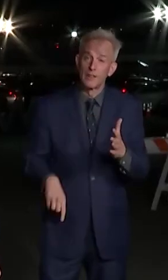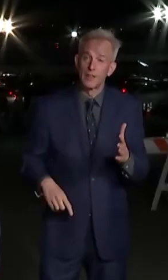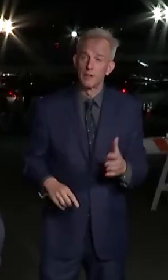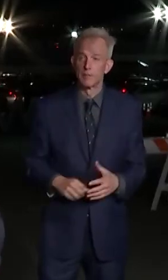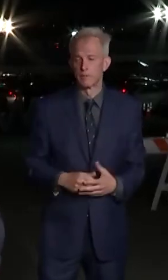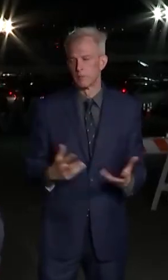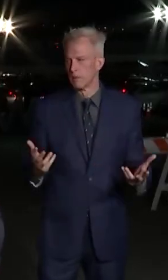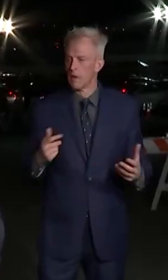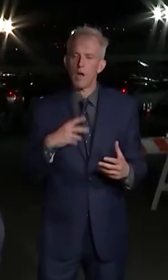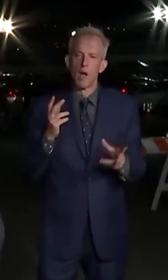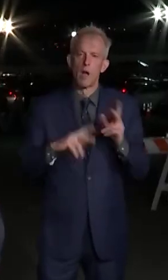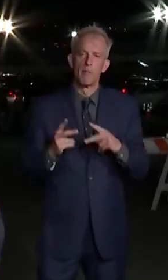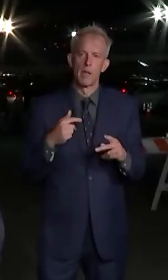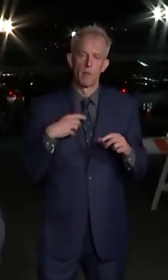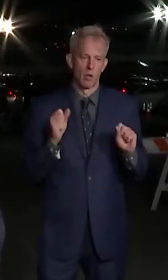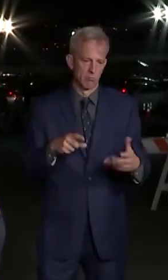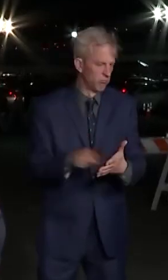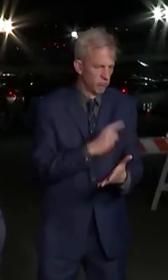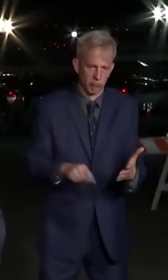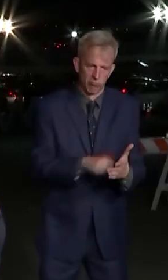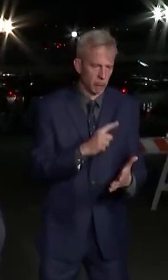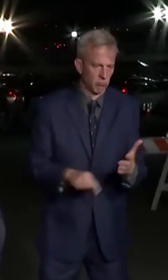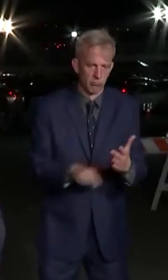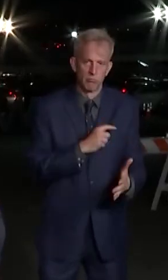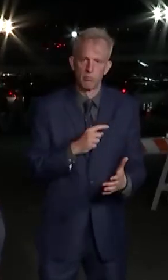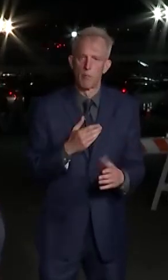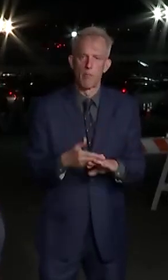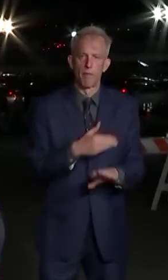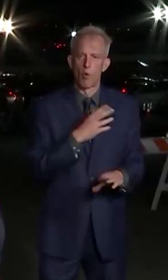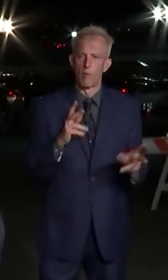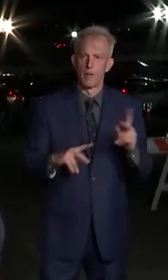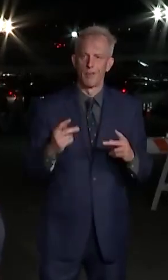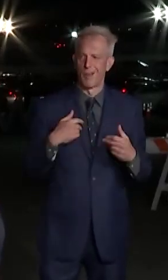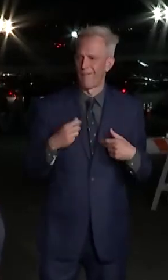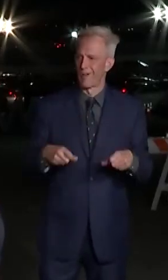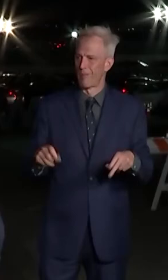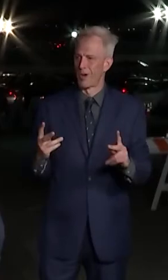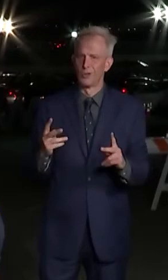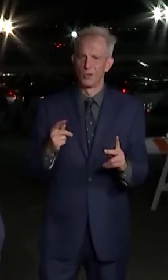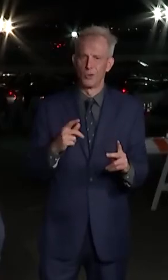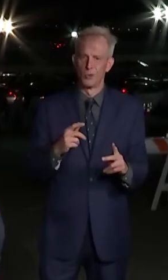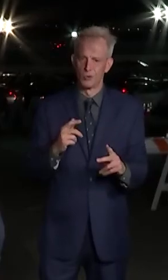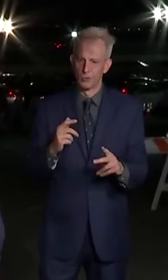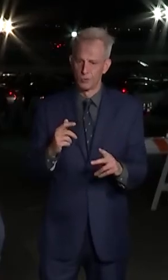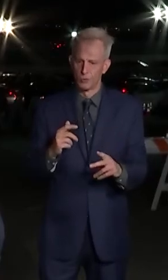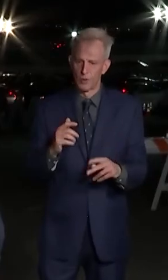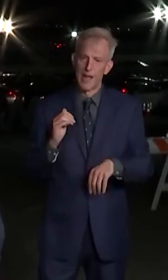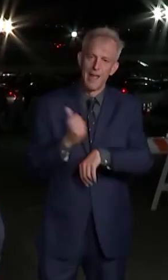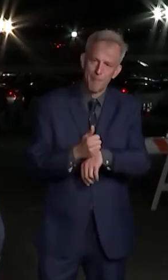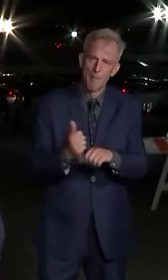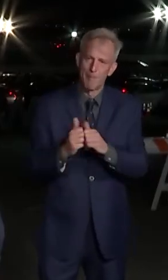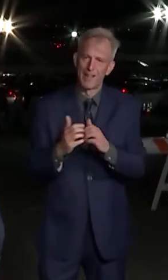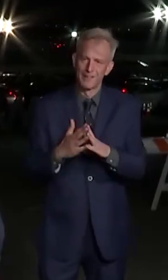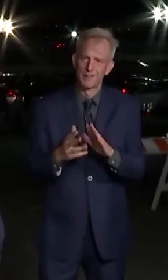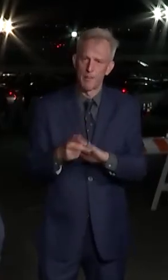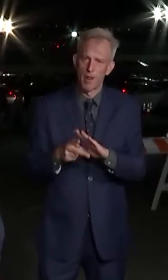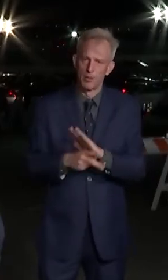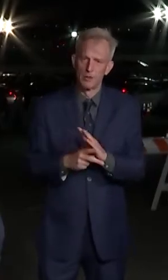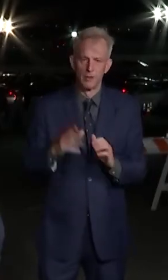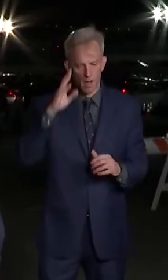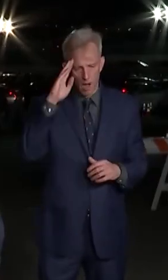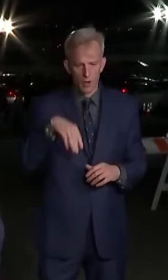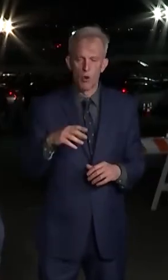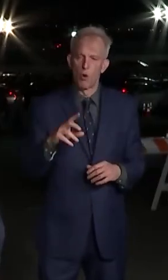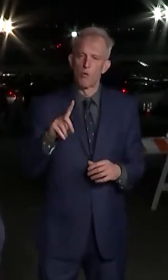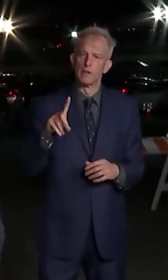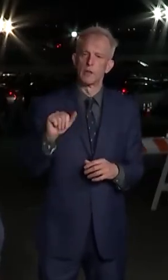even have the chance to implement policies. And I know that our district attorney is being thoughtful. I know he's listening. I know he's bringing new leadership.